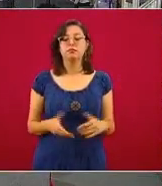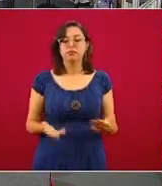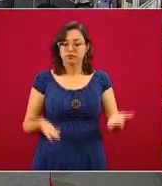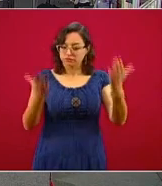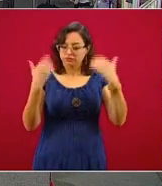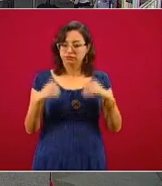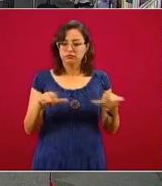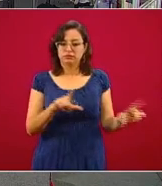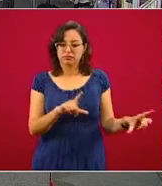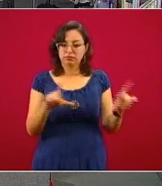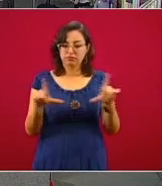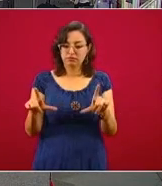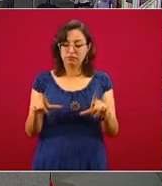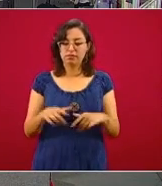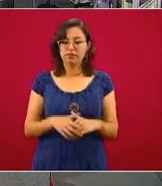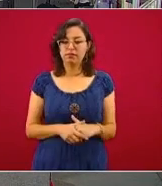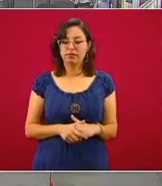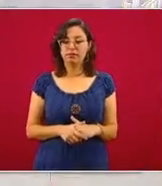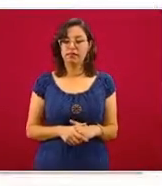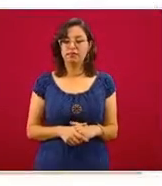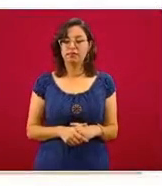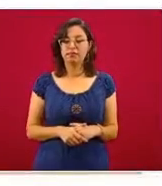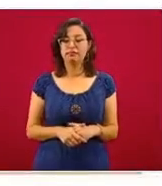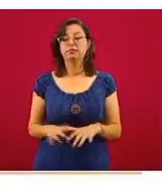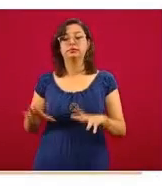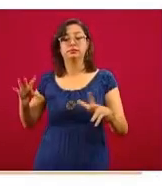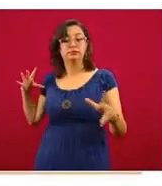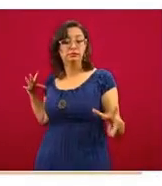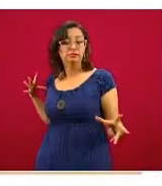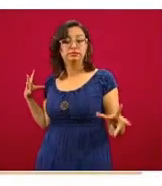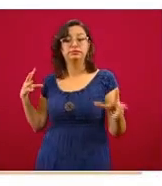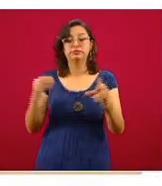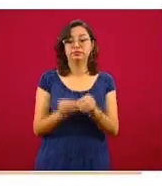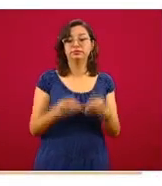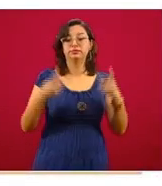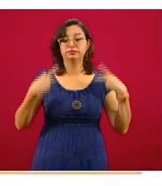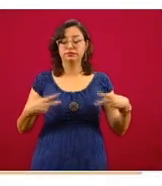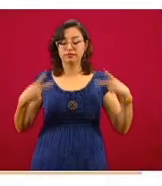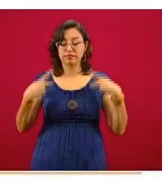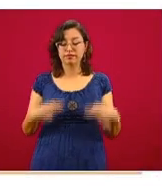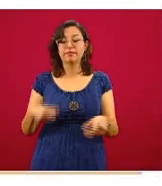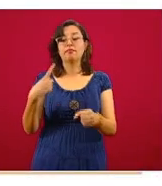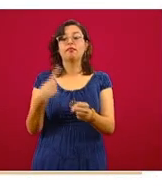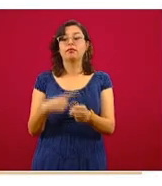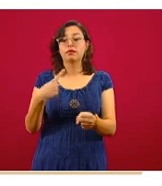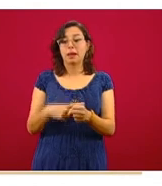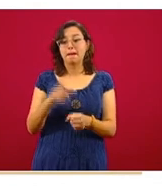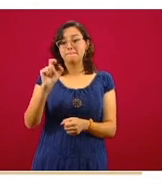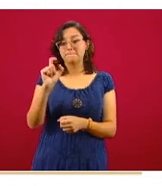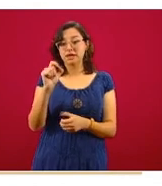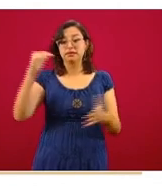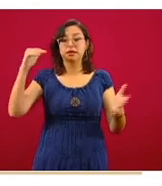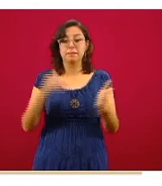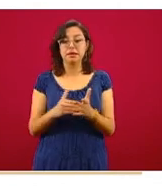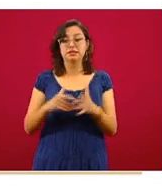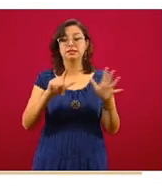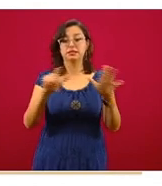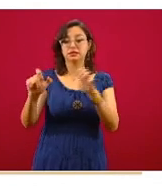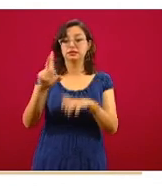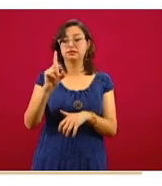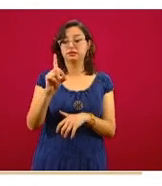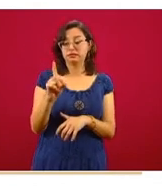sharpness of this curve is relatively low compared to the ones that we have observed in other